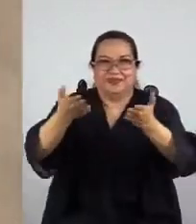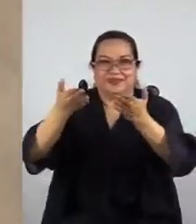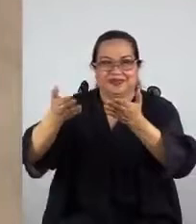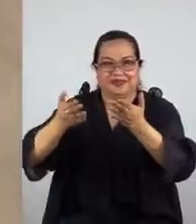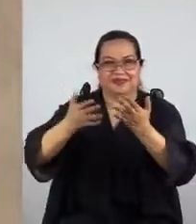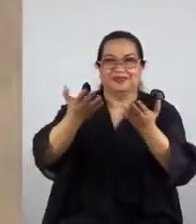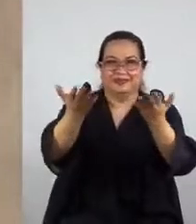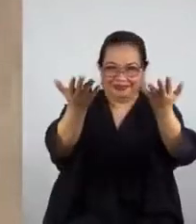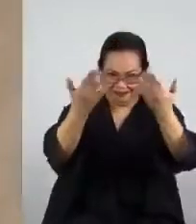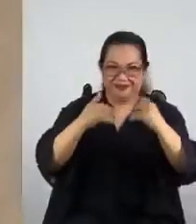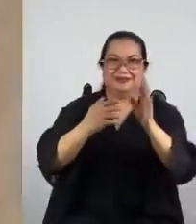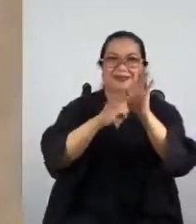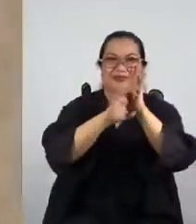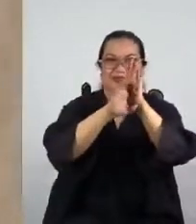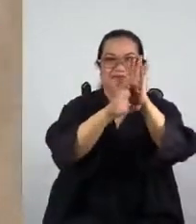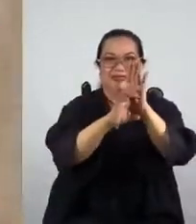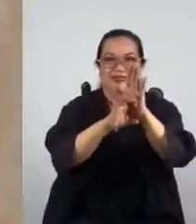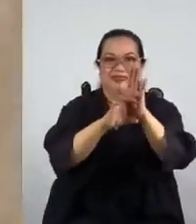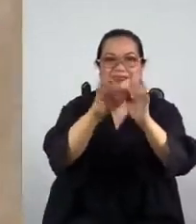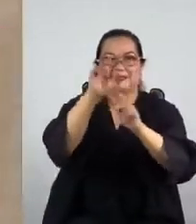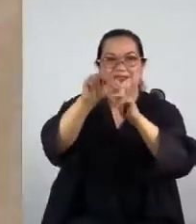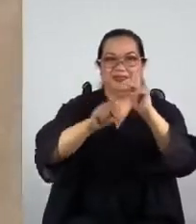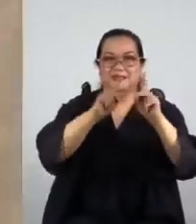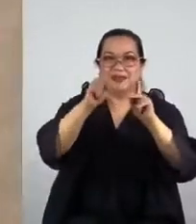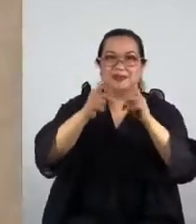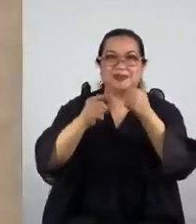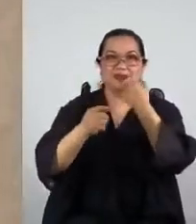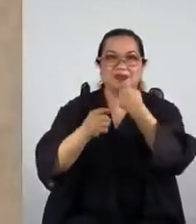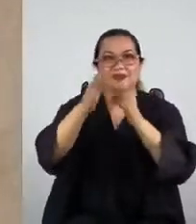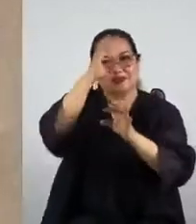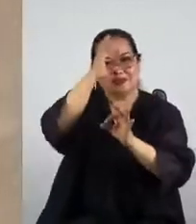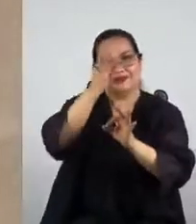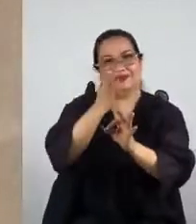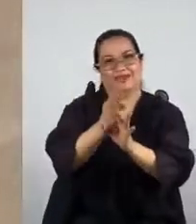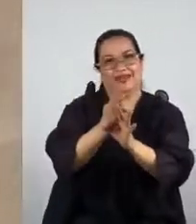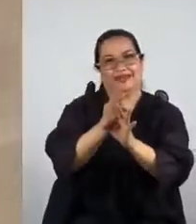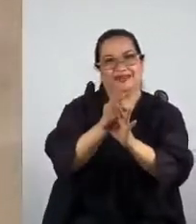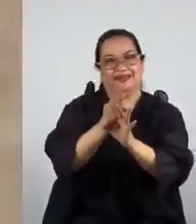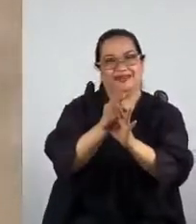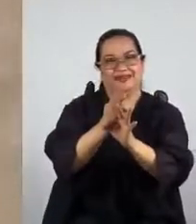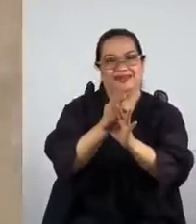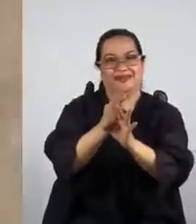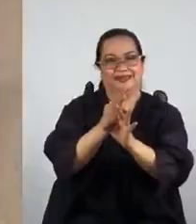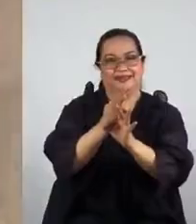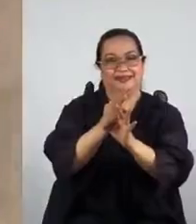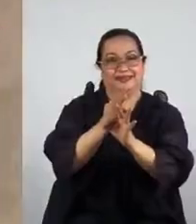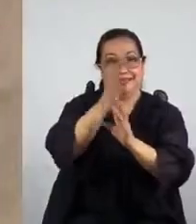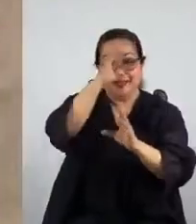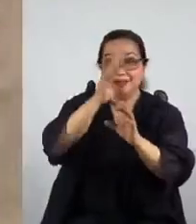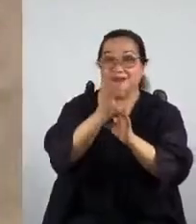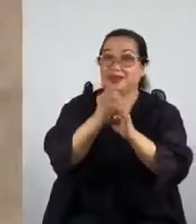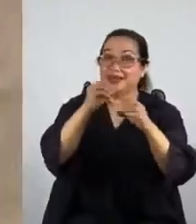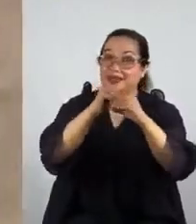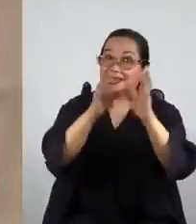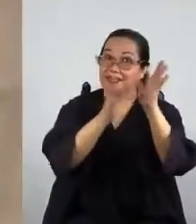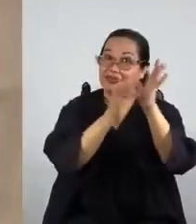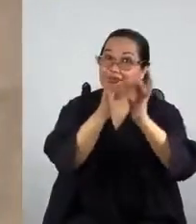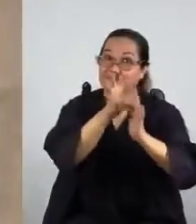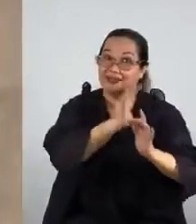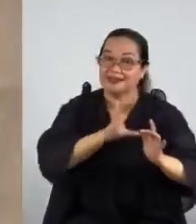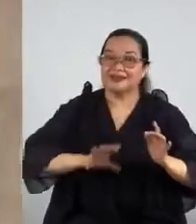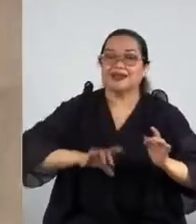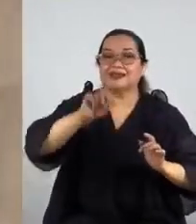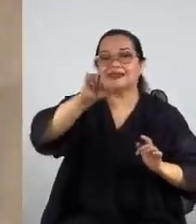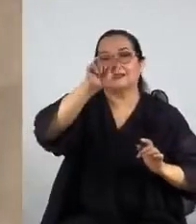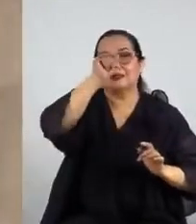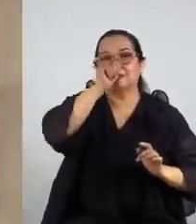Let us be examples of people of faith. Faith in Christ requires